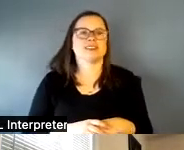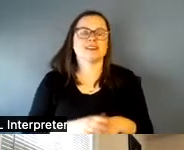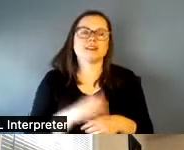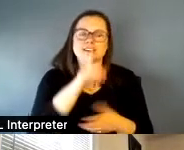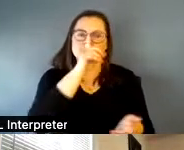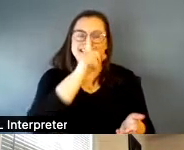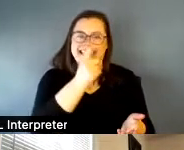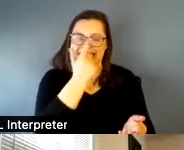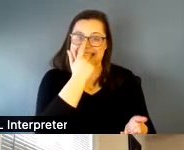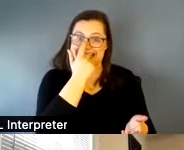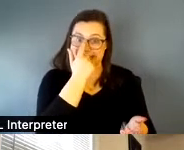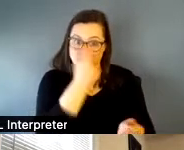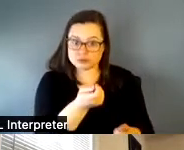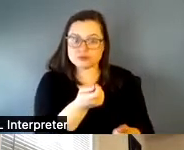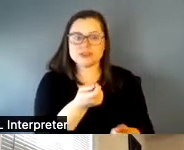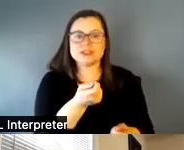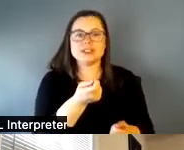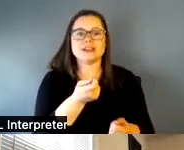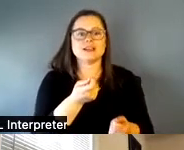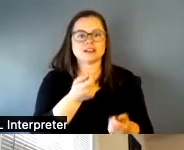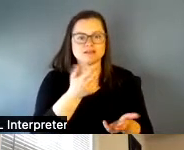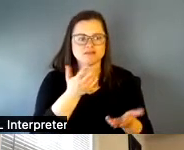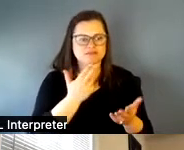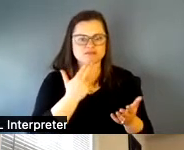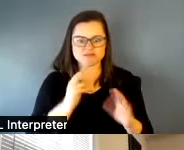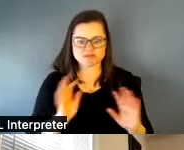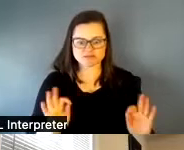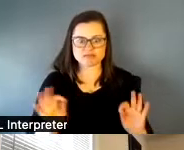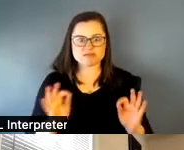interesting to see how little there was in like the